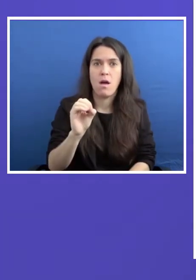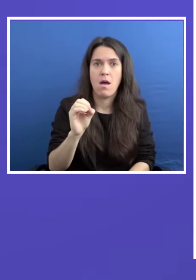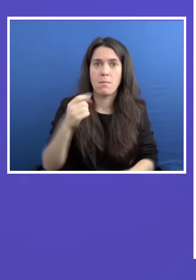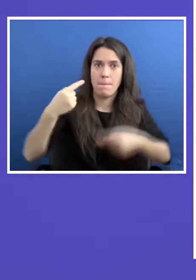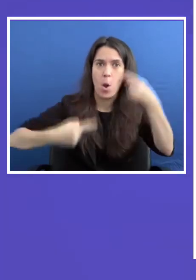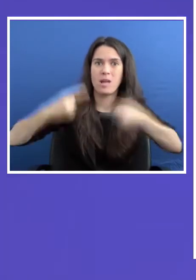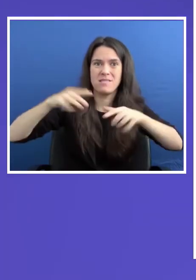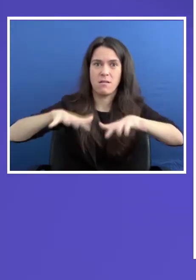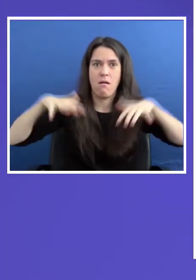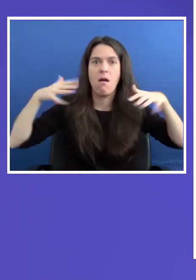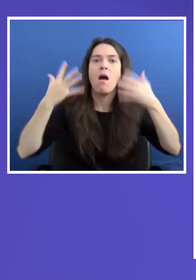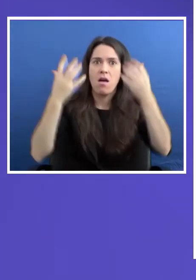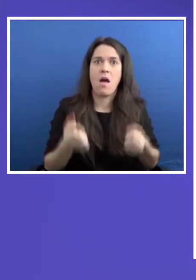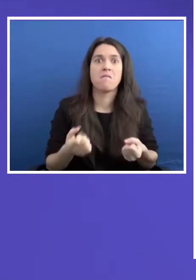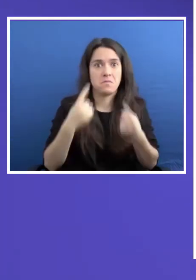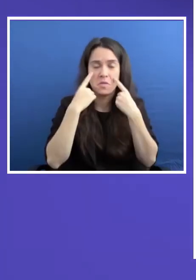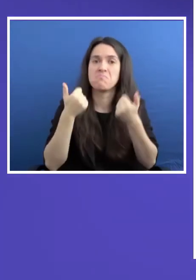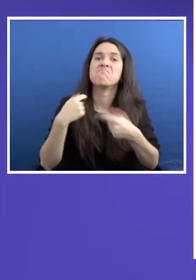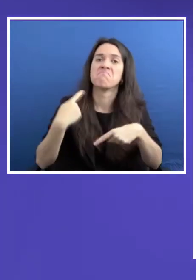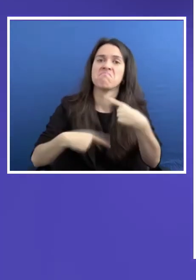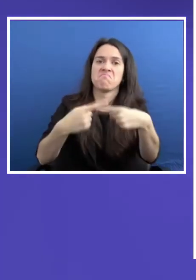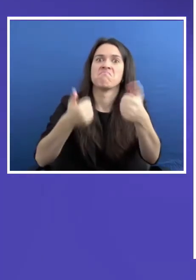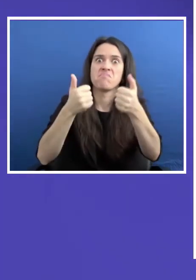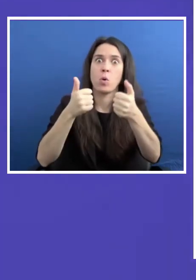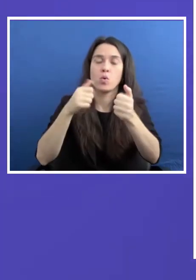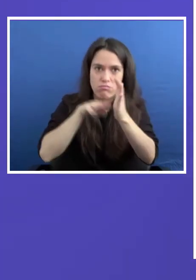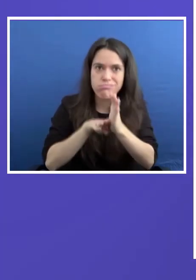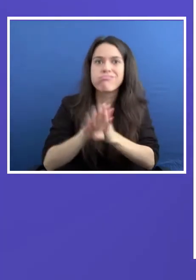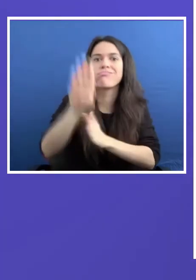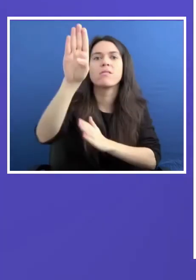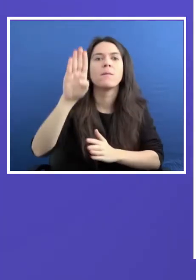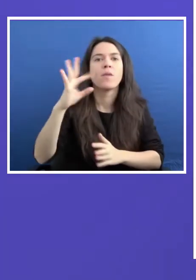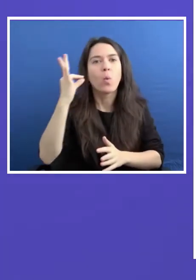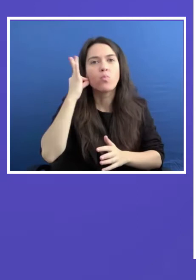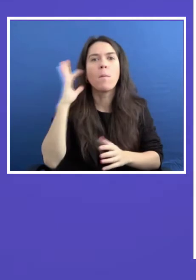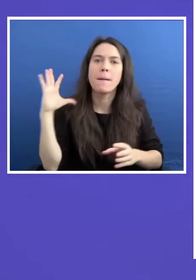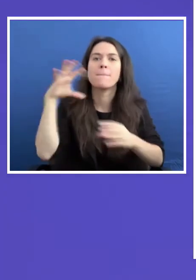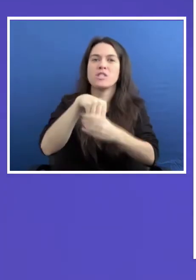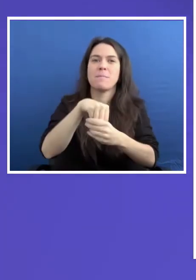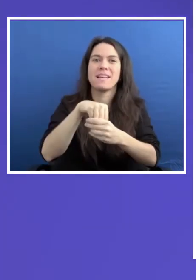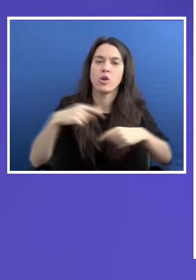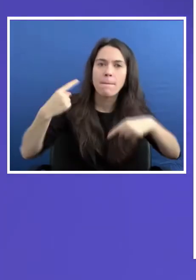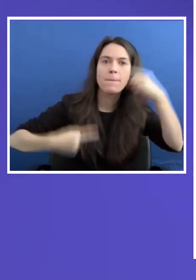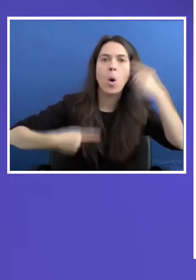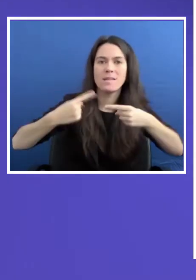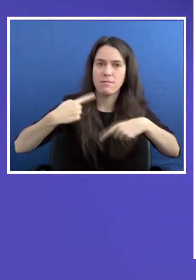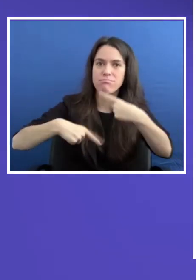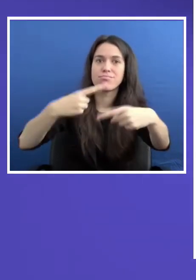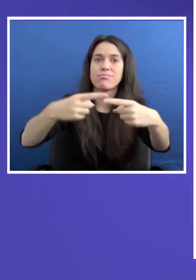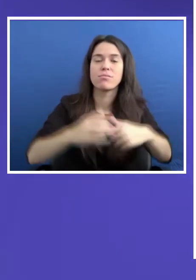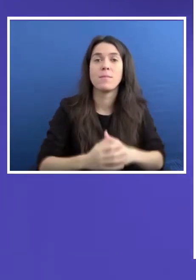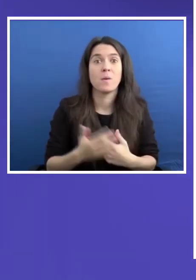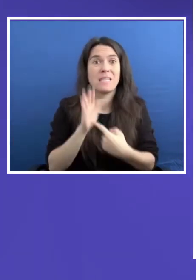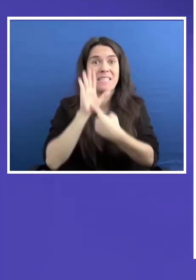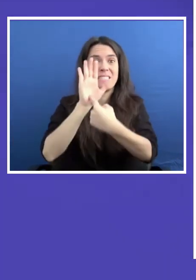very productive in enhancing women participation in policy making. And for example, now we have a